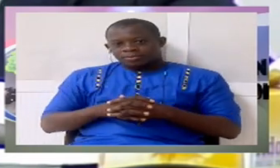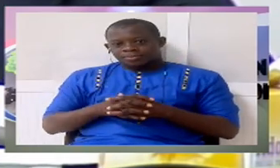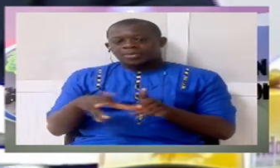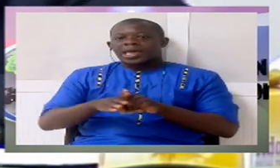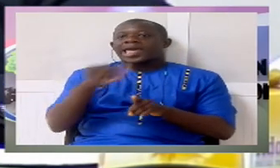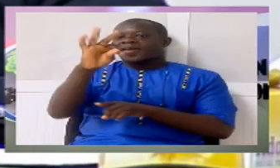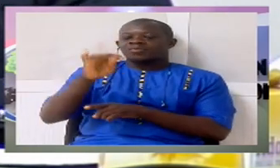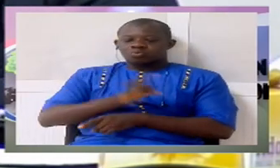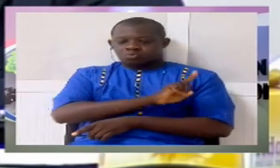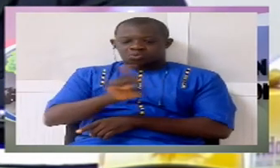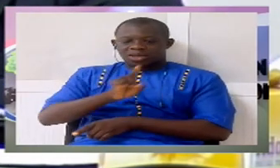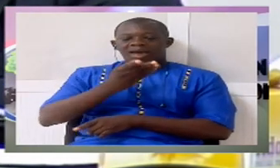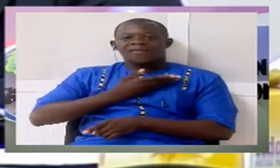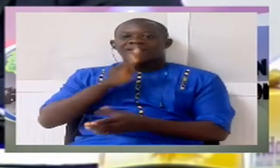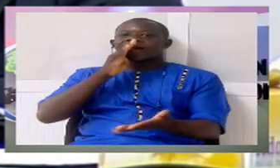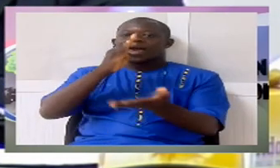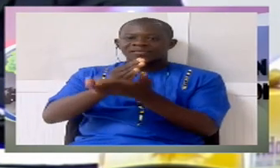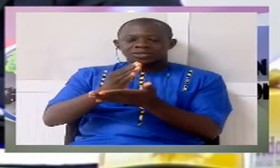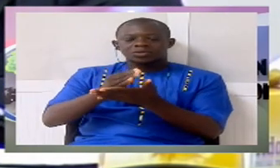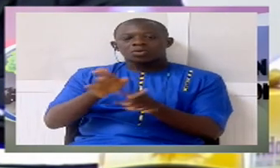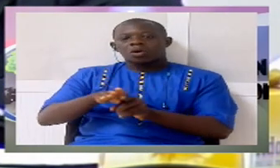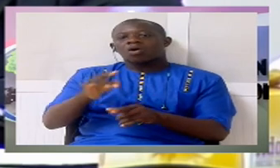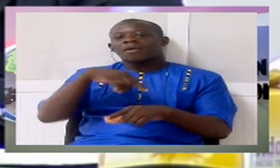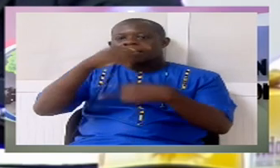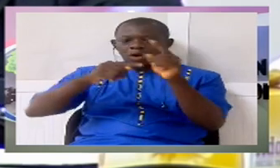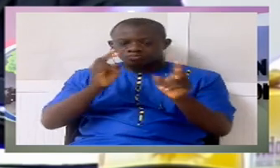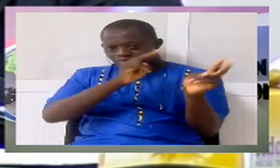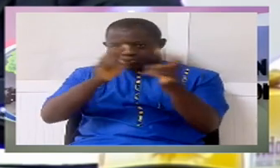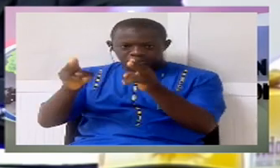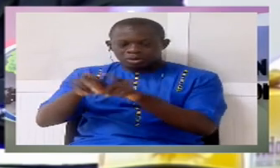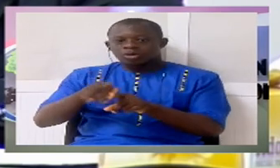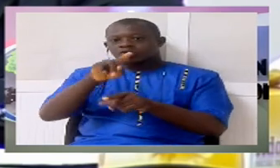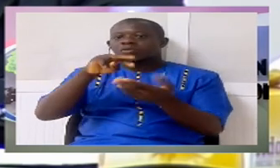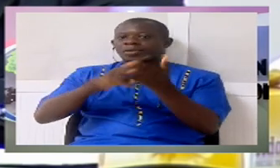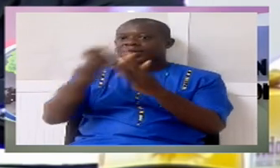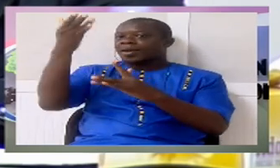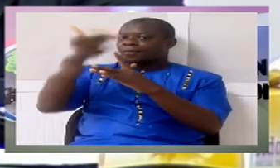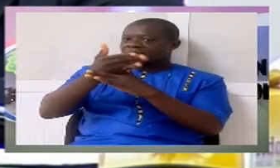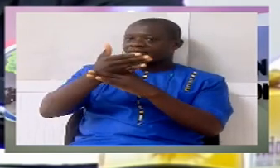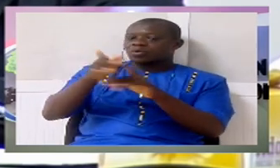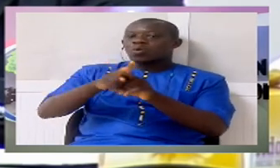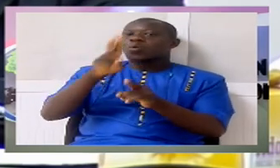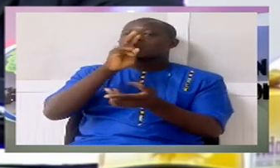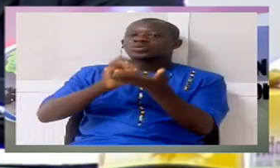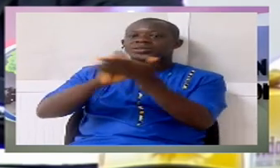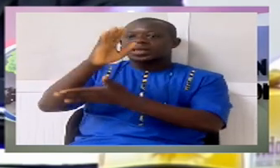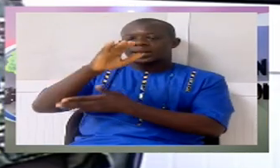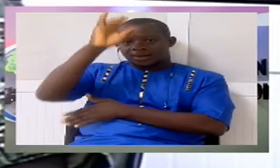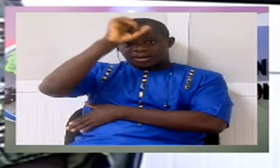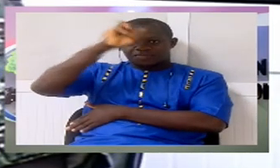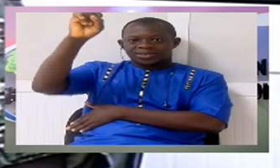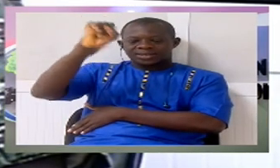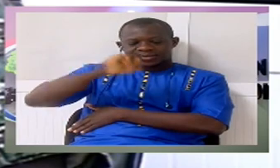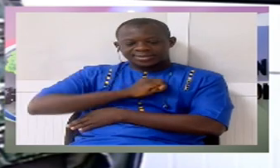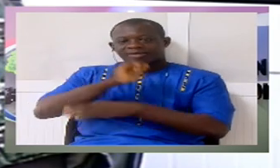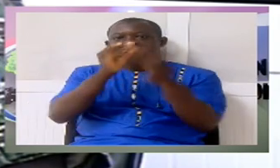if we do have evidence of such shootings, it is your belief that they would have been ordered by the president.